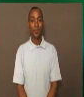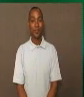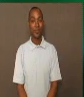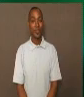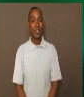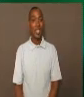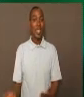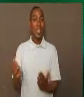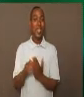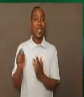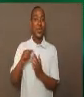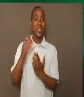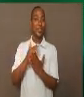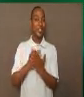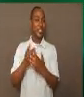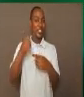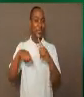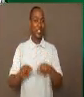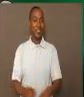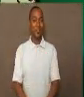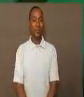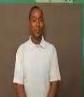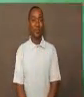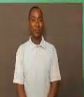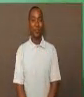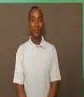Let's get back to our lesson.